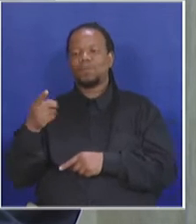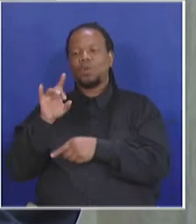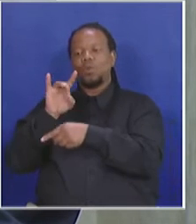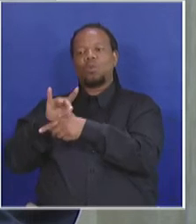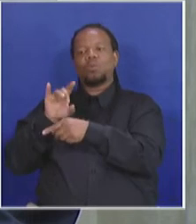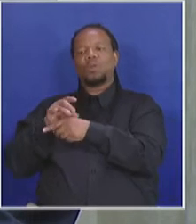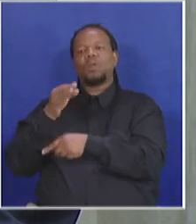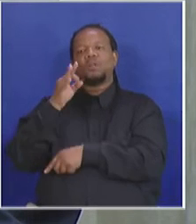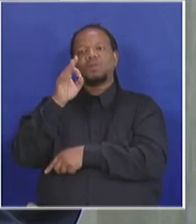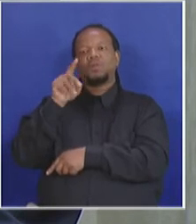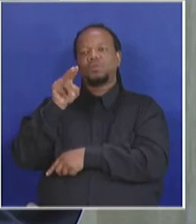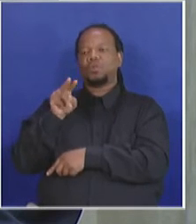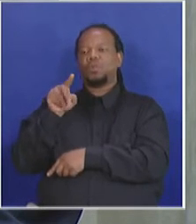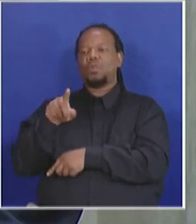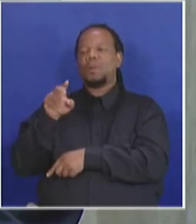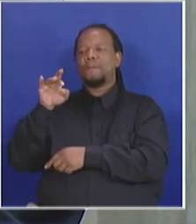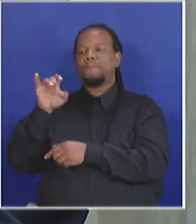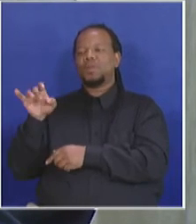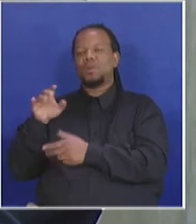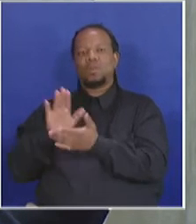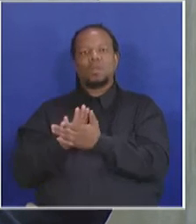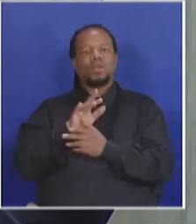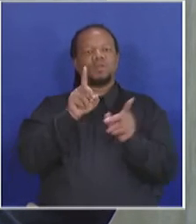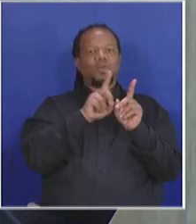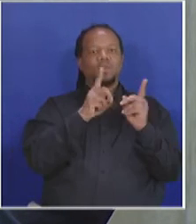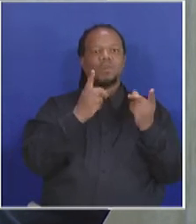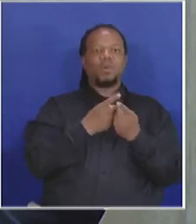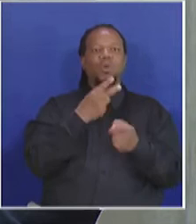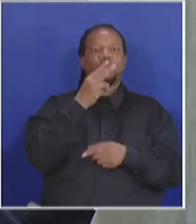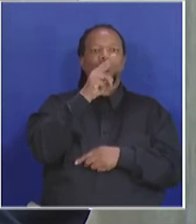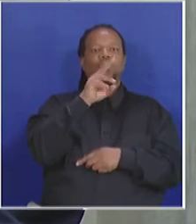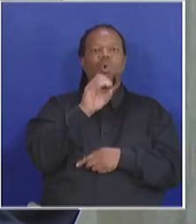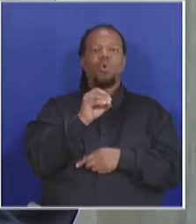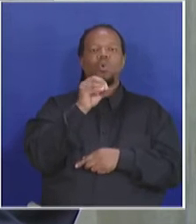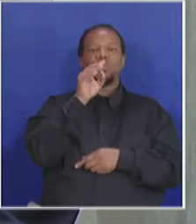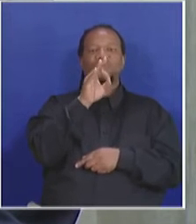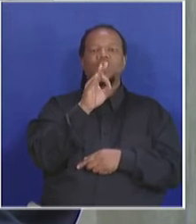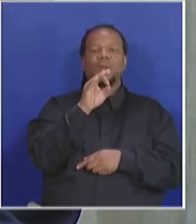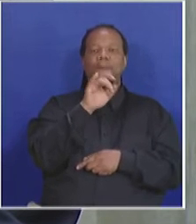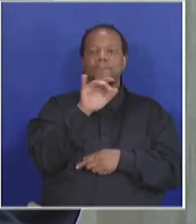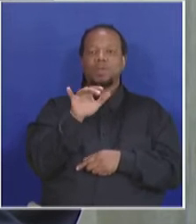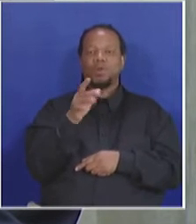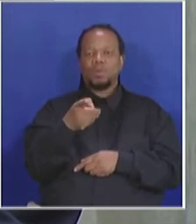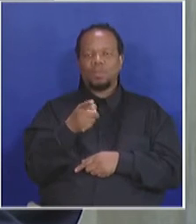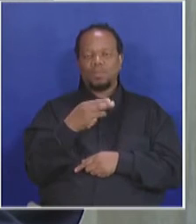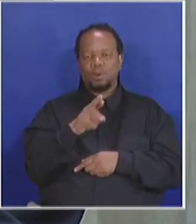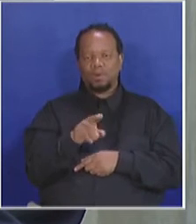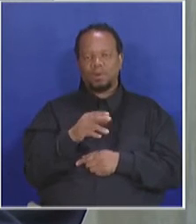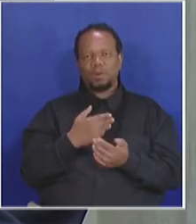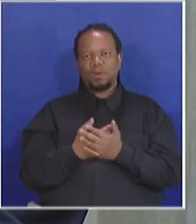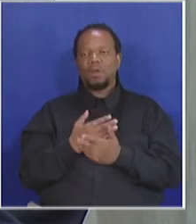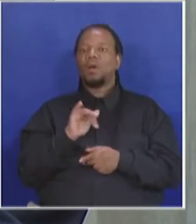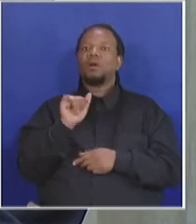of 321 million. The Department of Water and Sanitation has a figure of 203 million. Zululand District Municipality has a figure